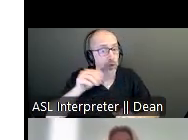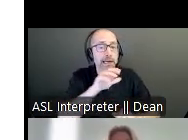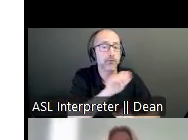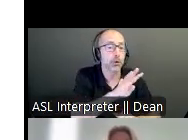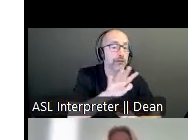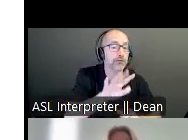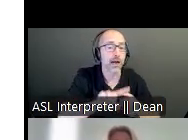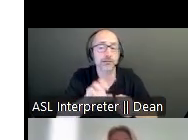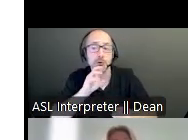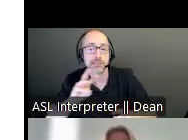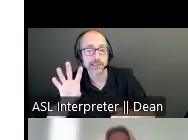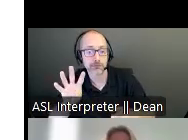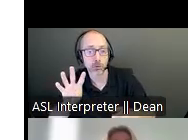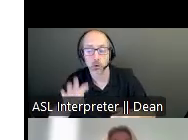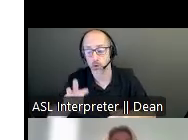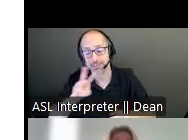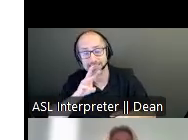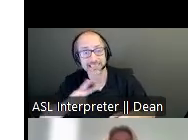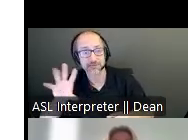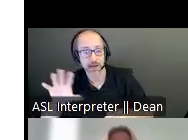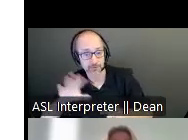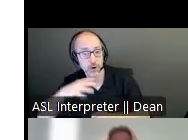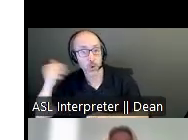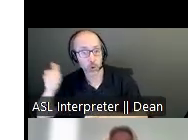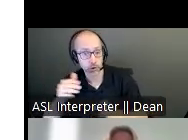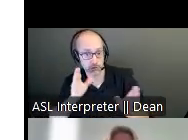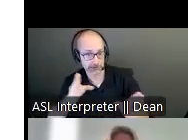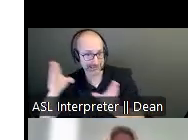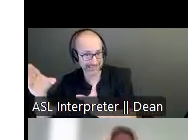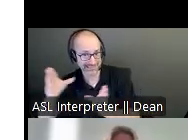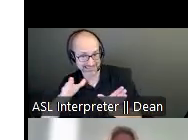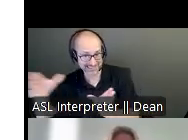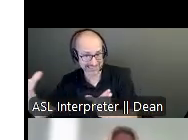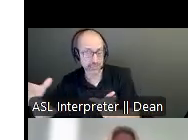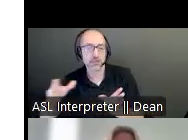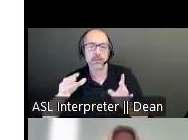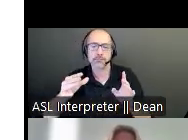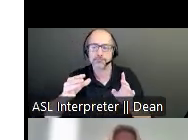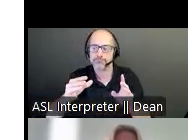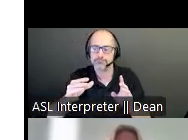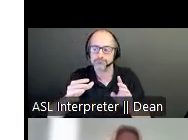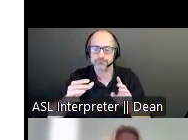and 65 and older are proportionally targeted for